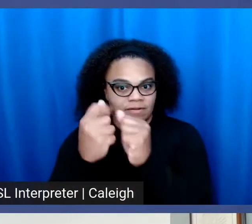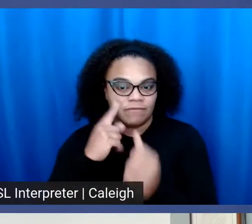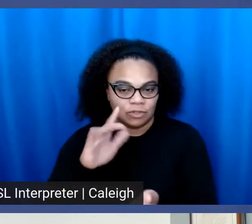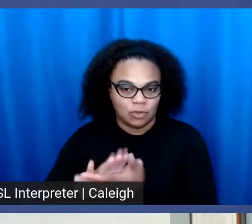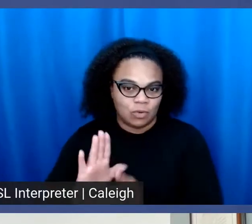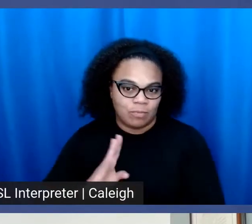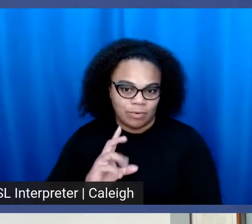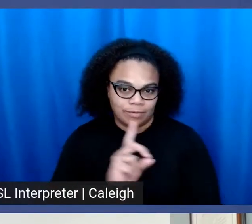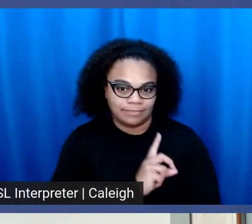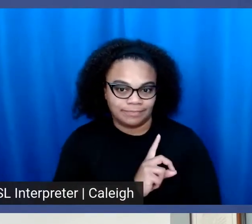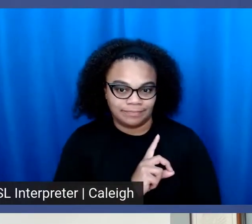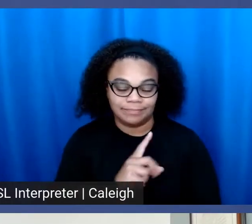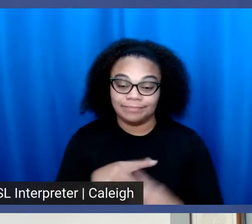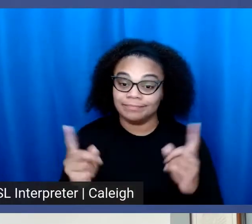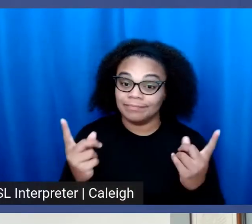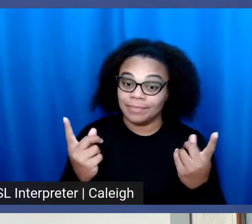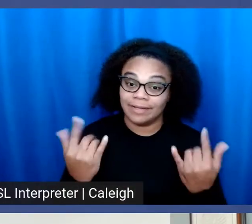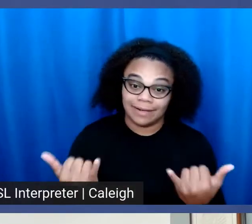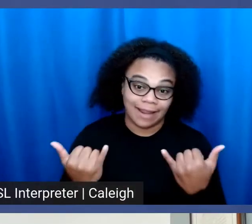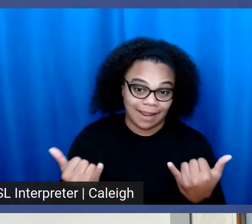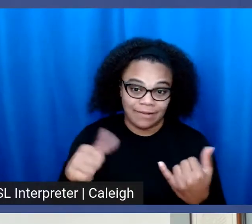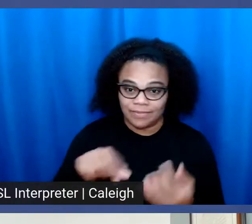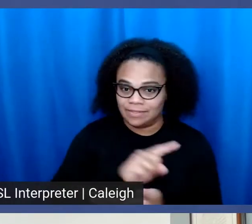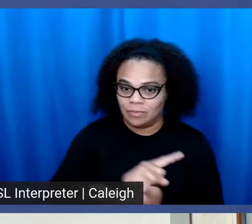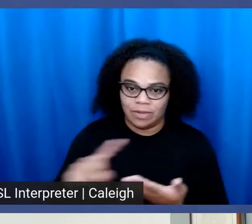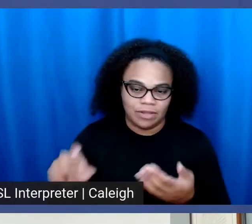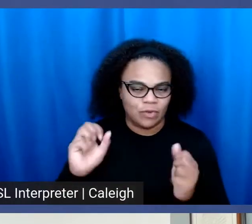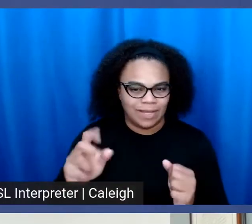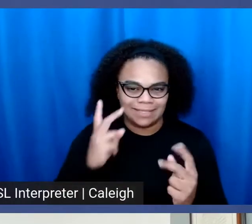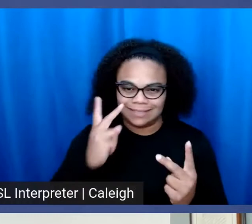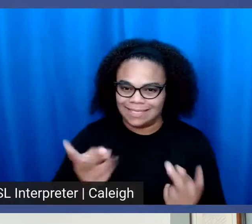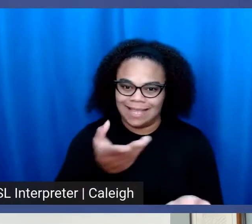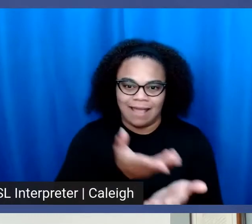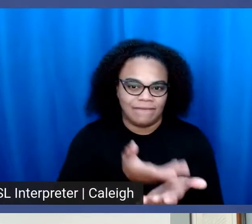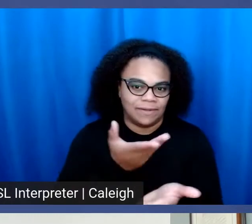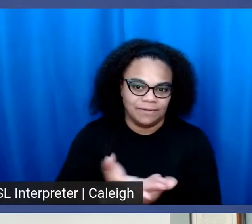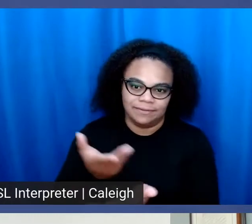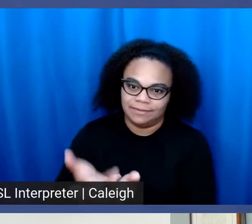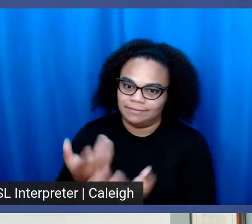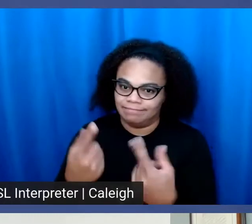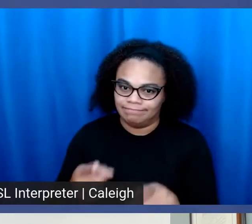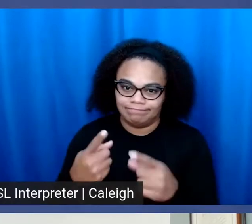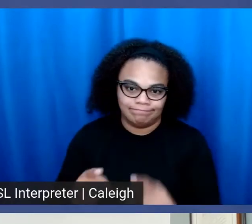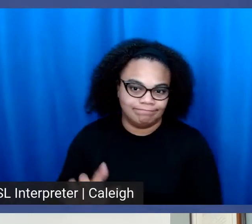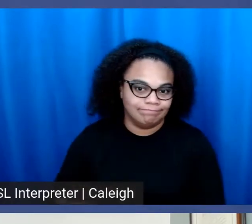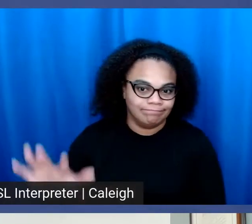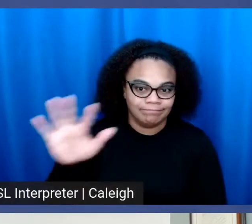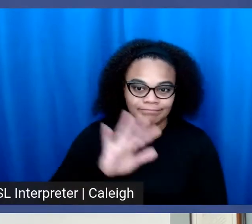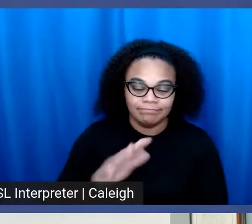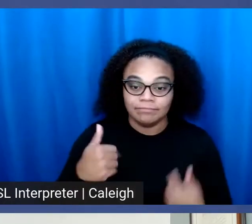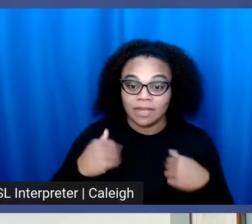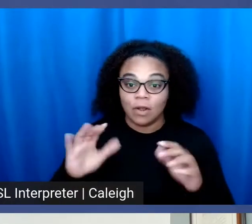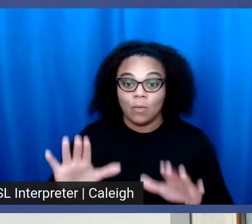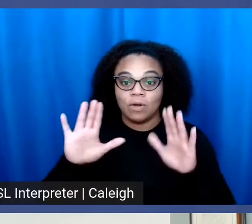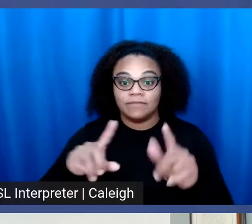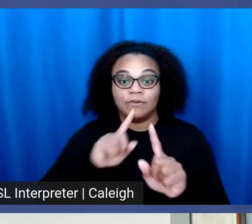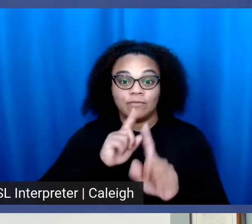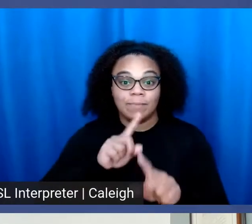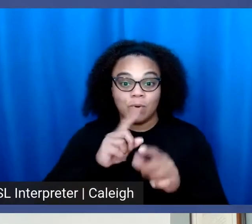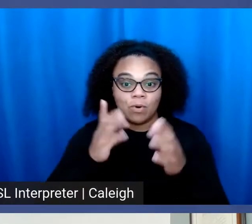this week to see evidence of that. There's a wonderful reporter out of Texas. His name is